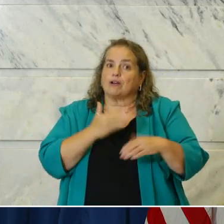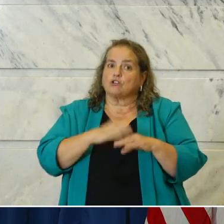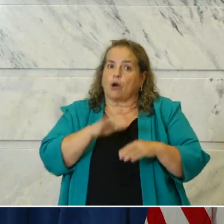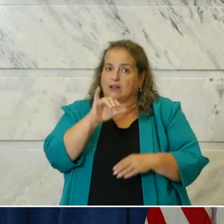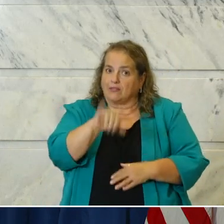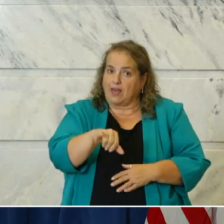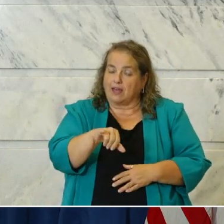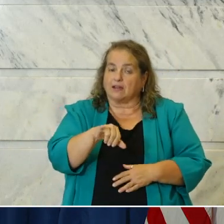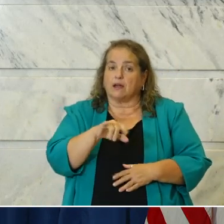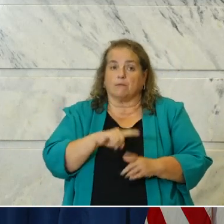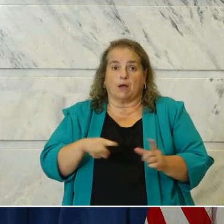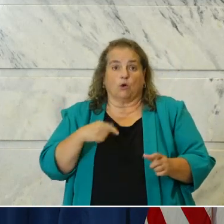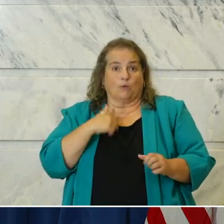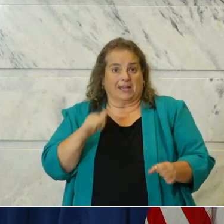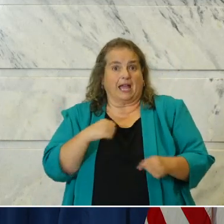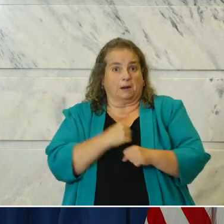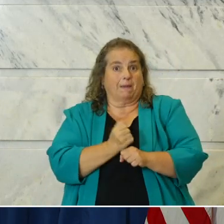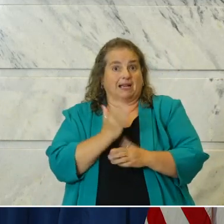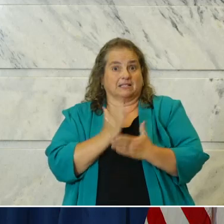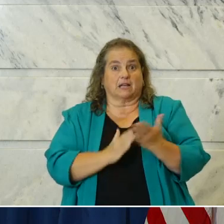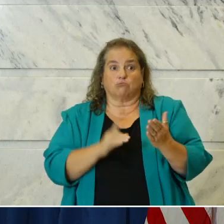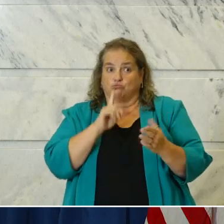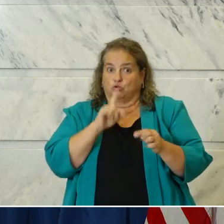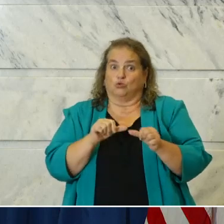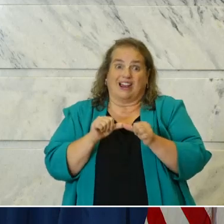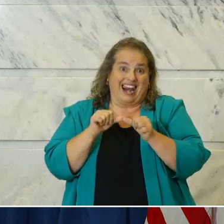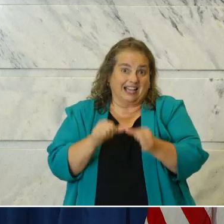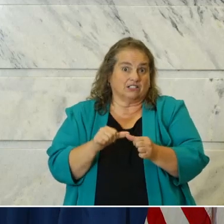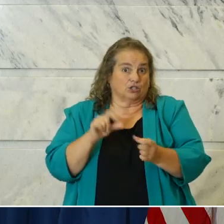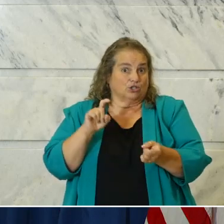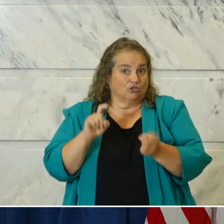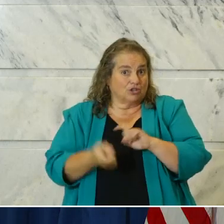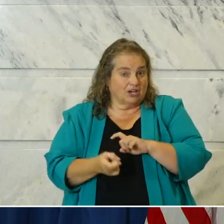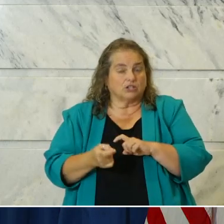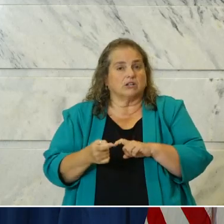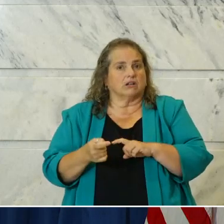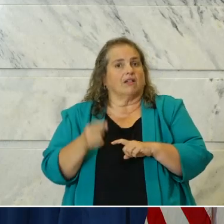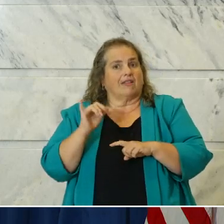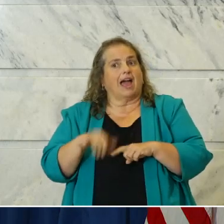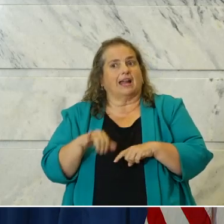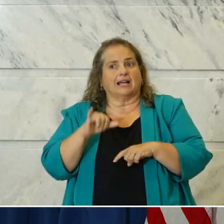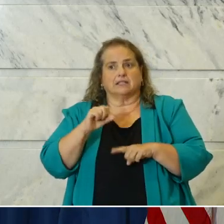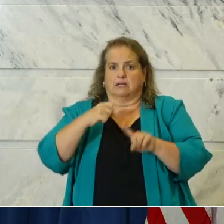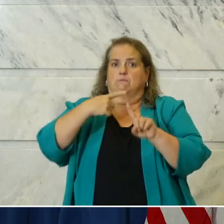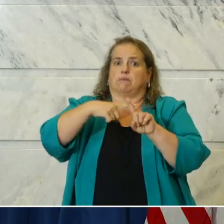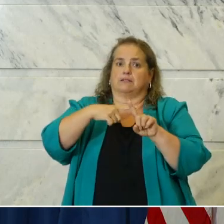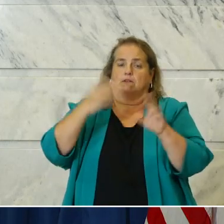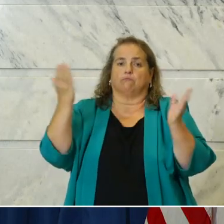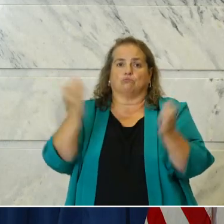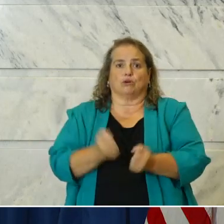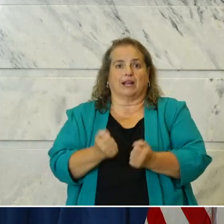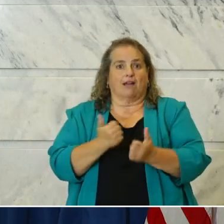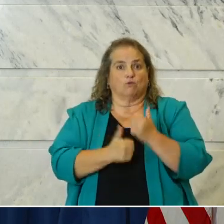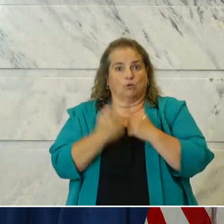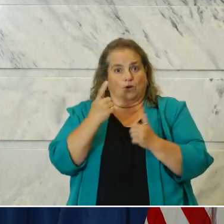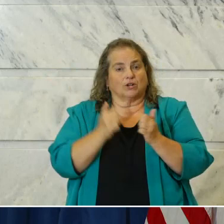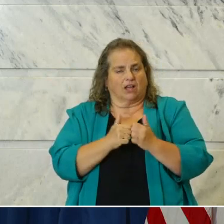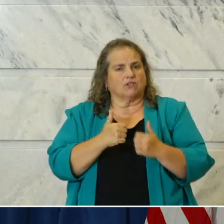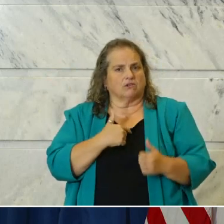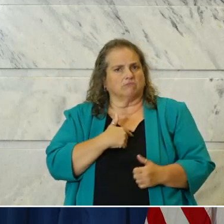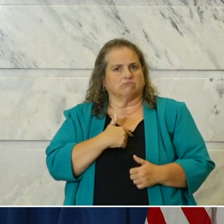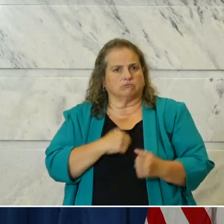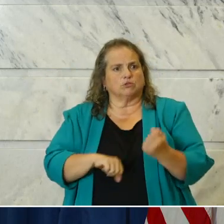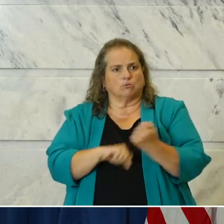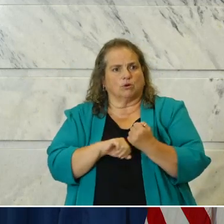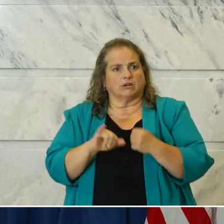can make some real lasting change that is positive and brings everybody together, I'm all for it.